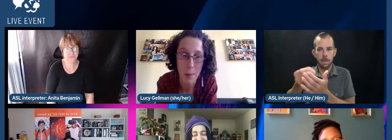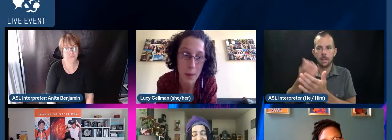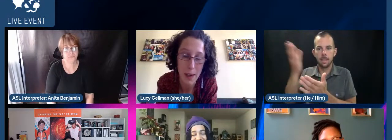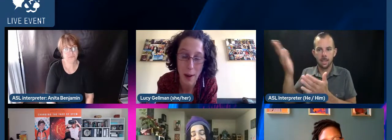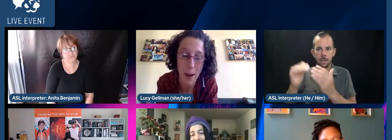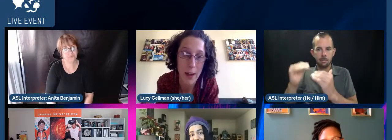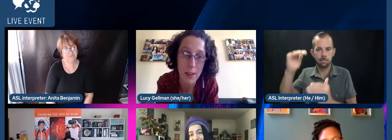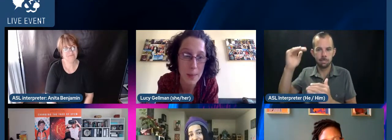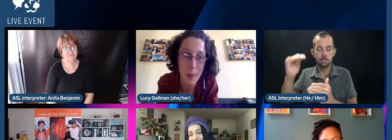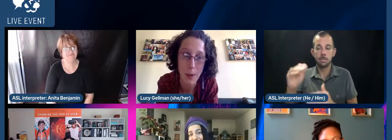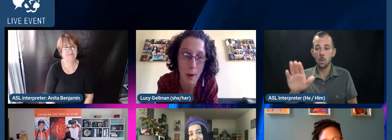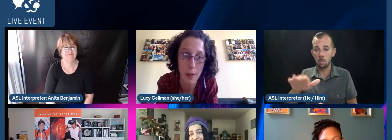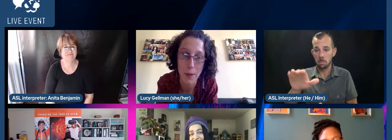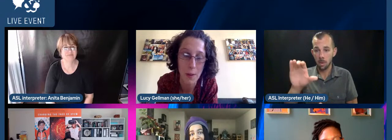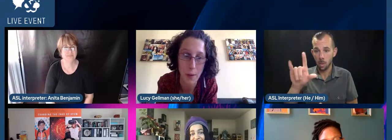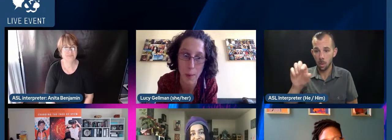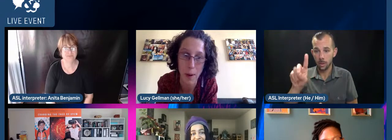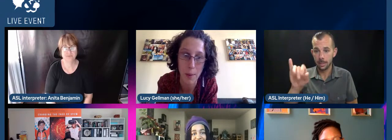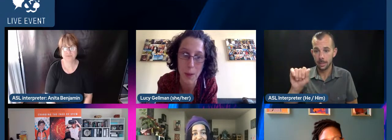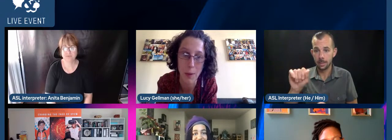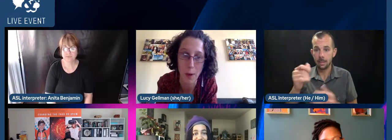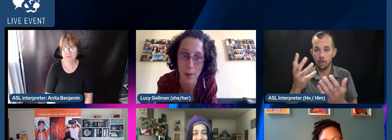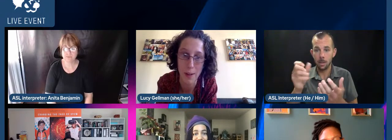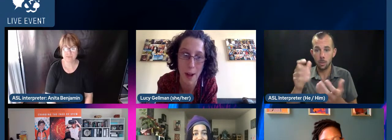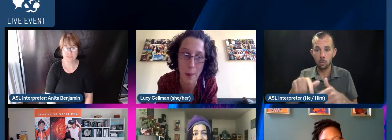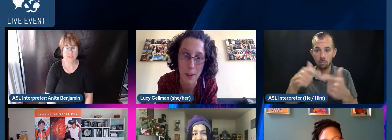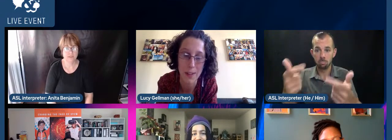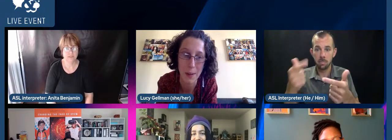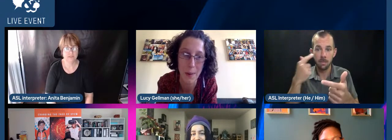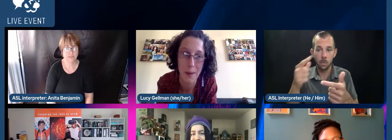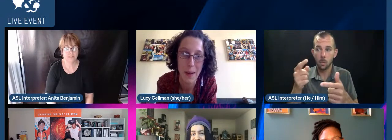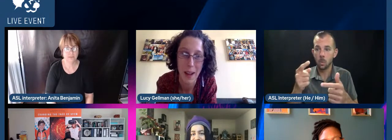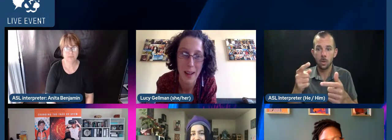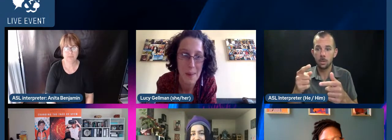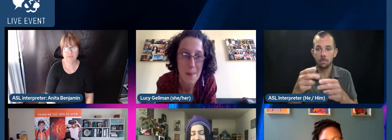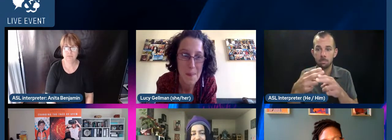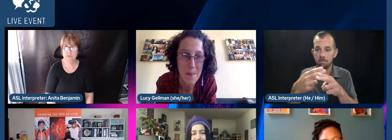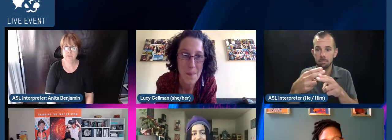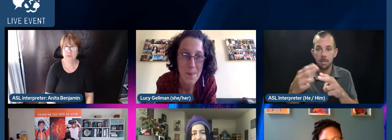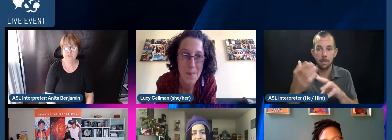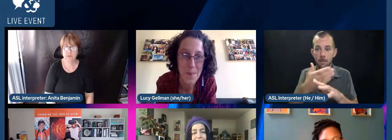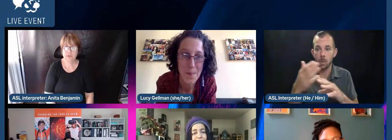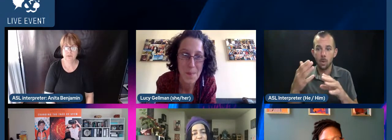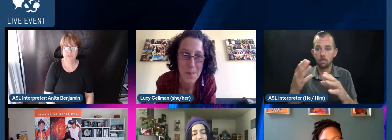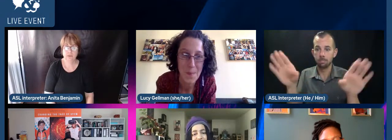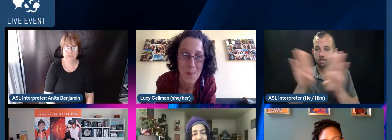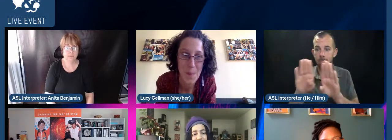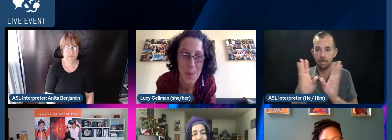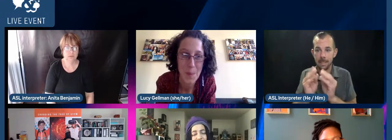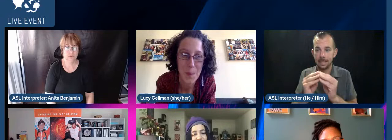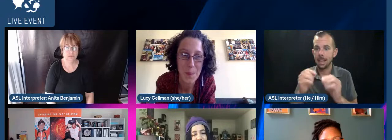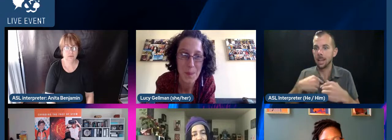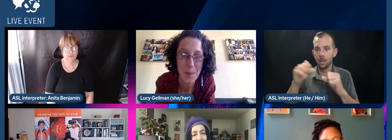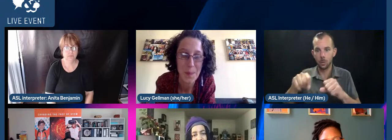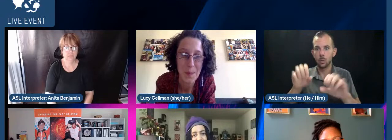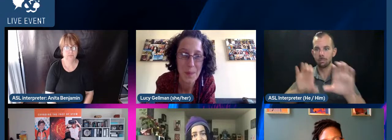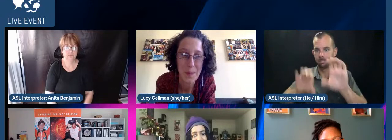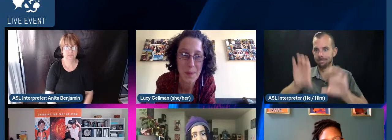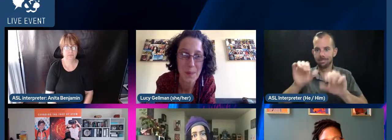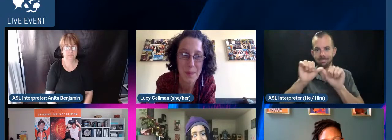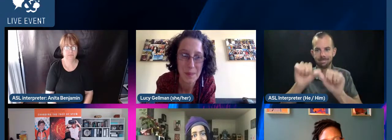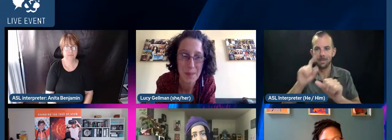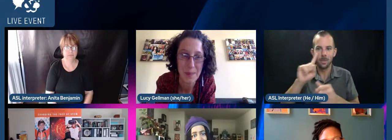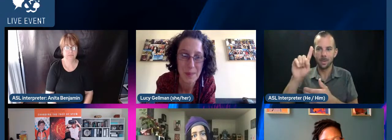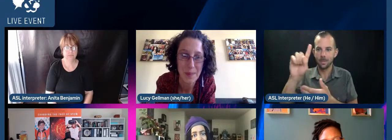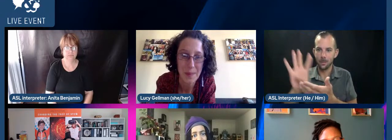before we are booted out. I could speak with all of you for probably 4 or 5 hours. So I will say that having gatherings